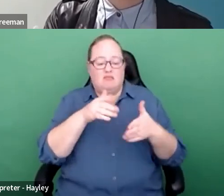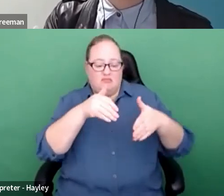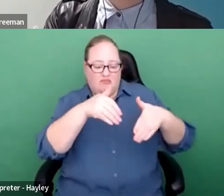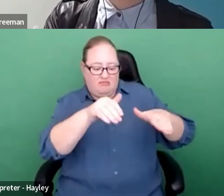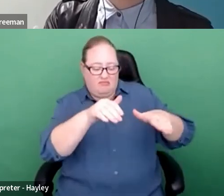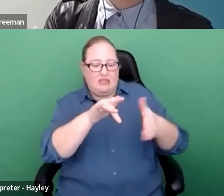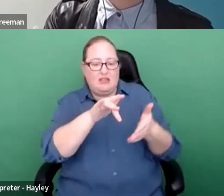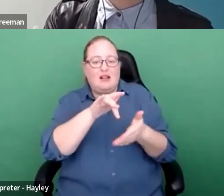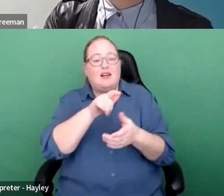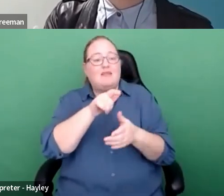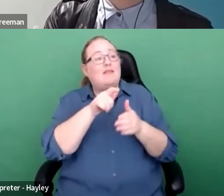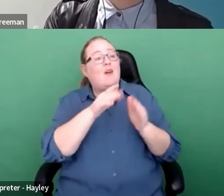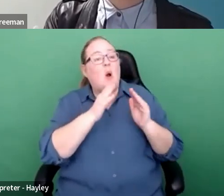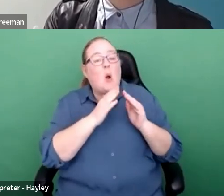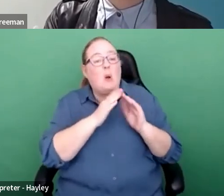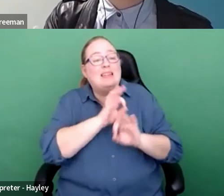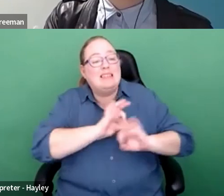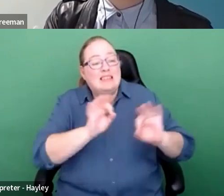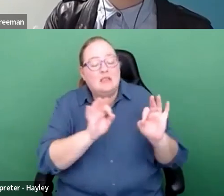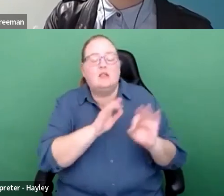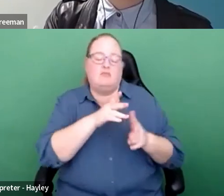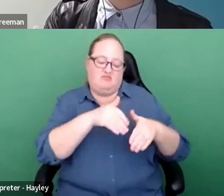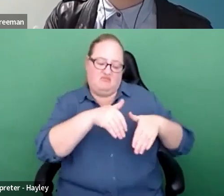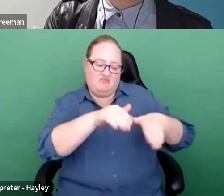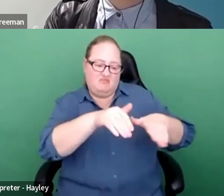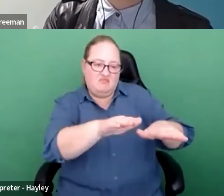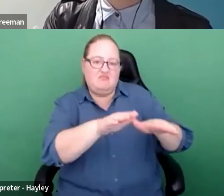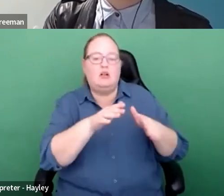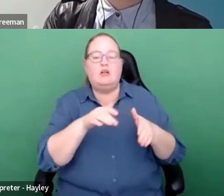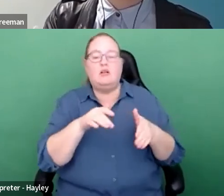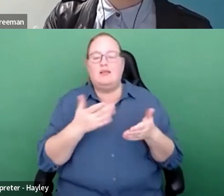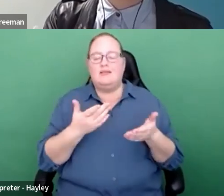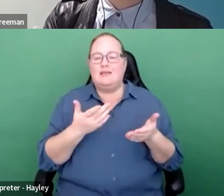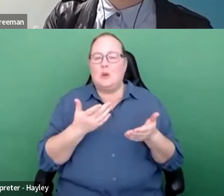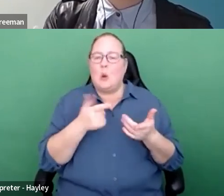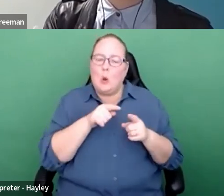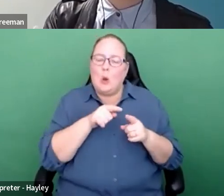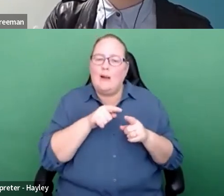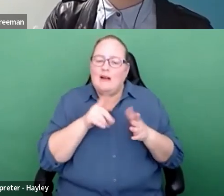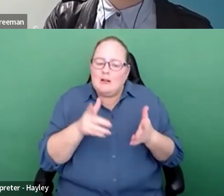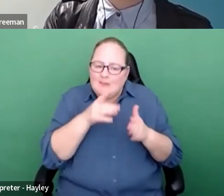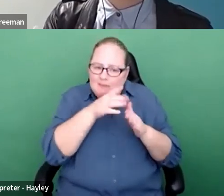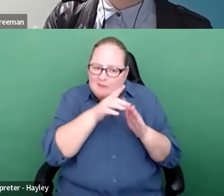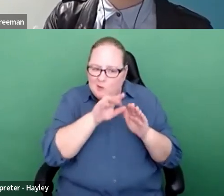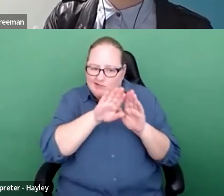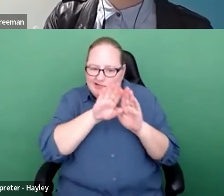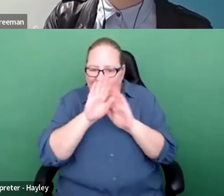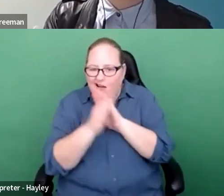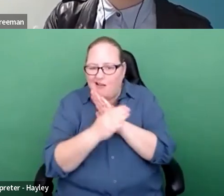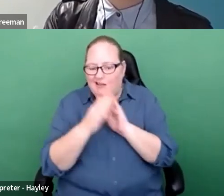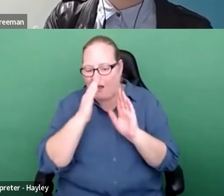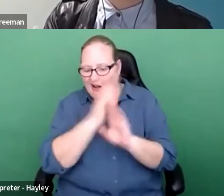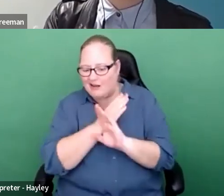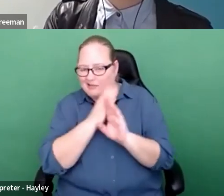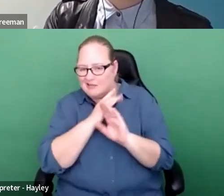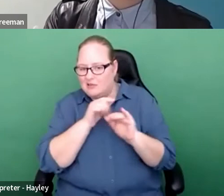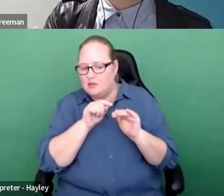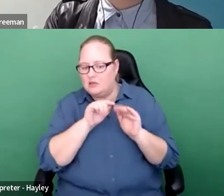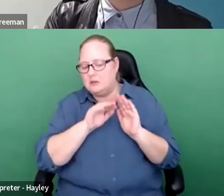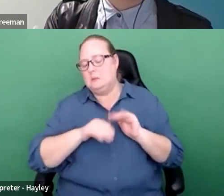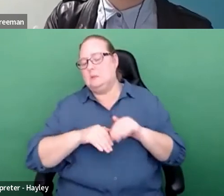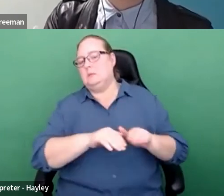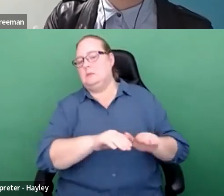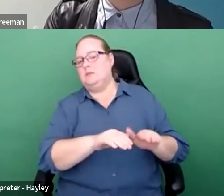just push them underground. What you think could sort of break that cycle? But yeah, would love to hear your thoughts